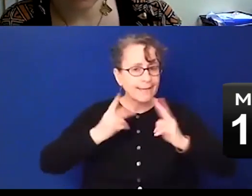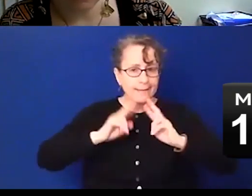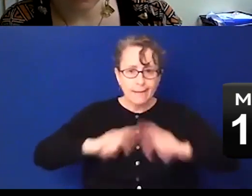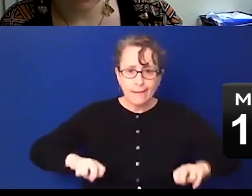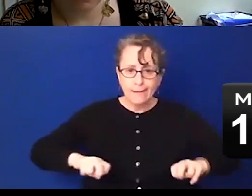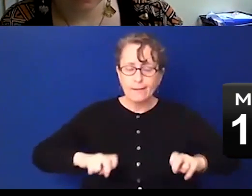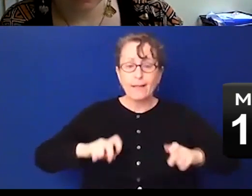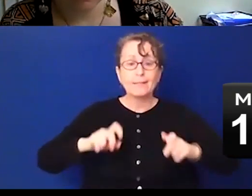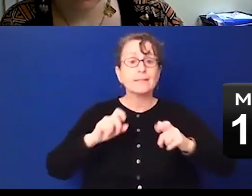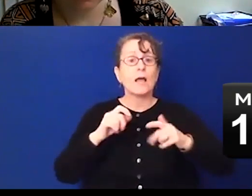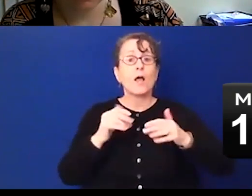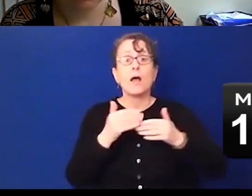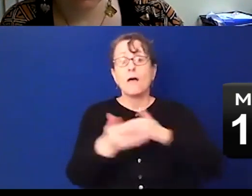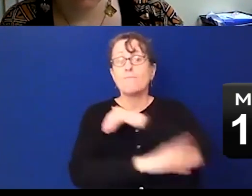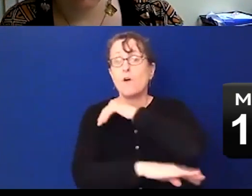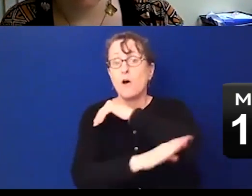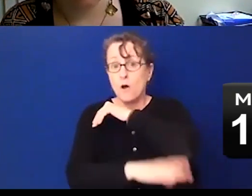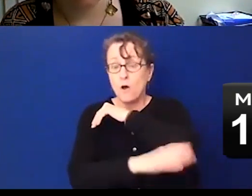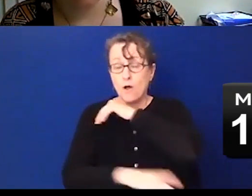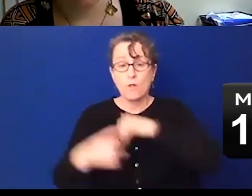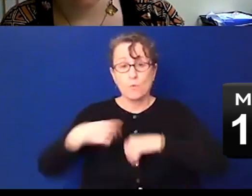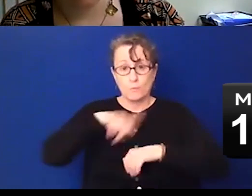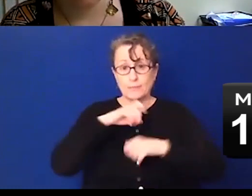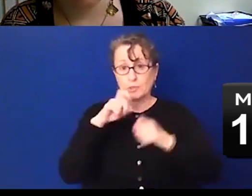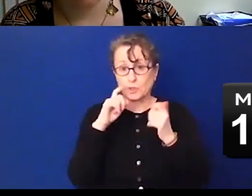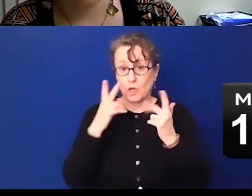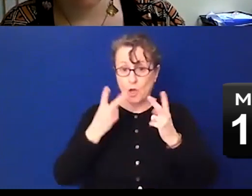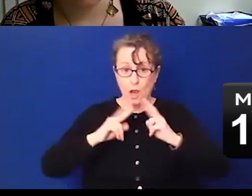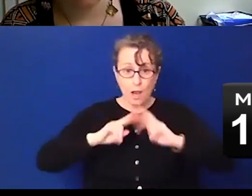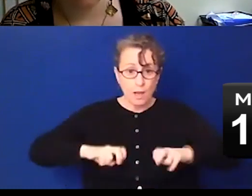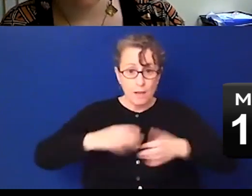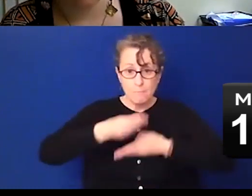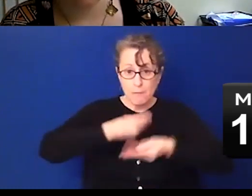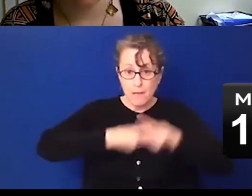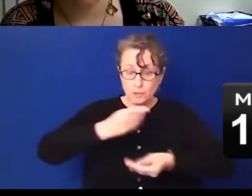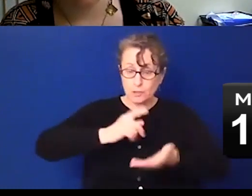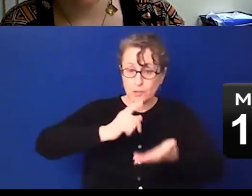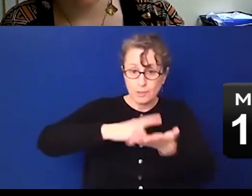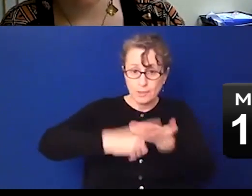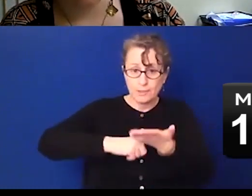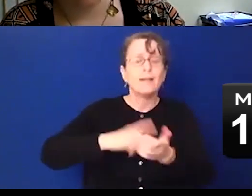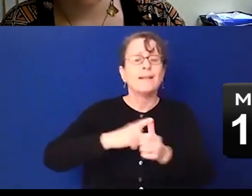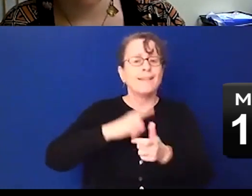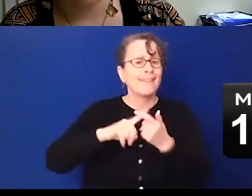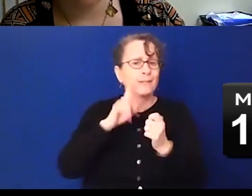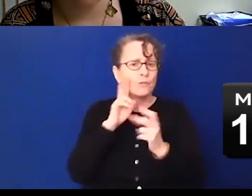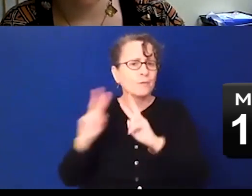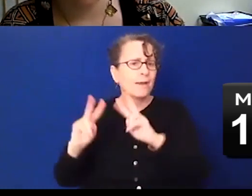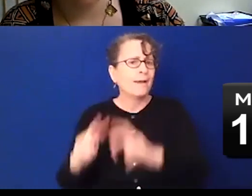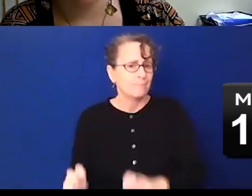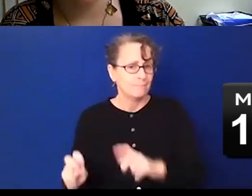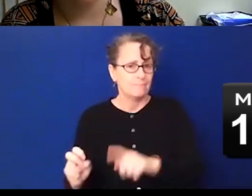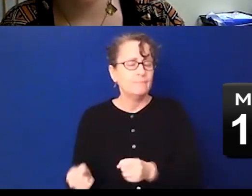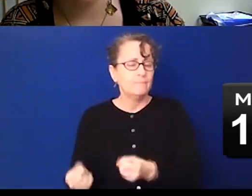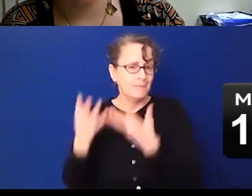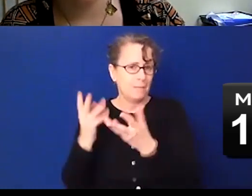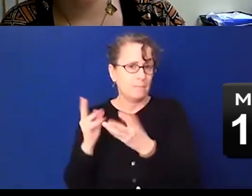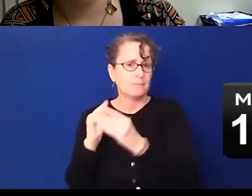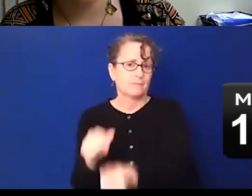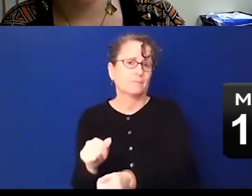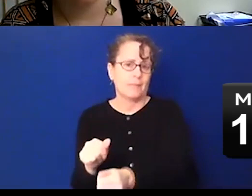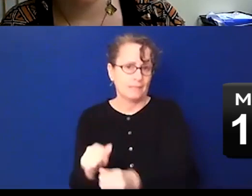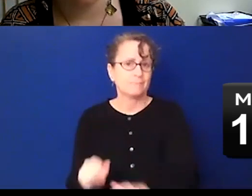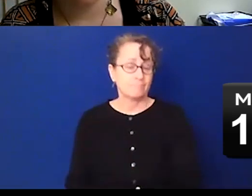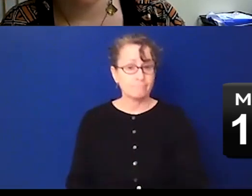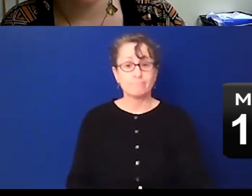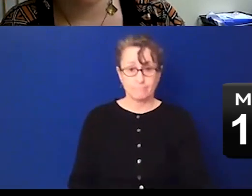can see how we're doing with FY22 and decide what you think is an appropriate amount to budget for this for FY23. I mean, we'll bring you a